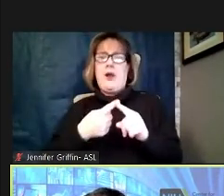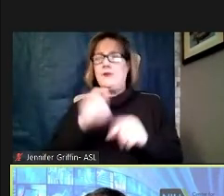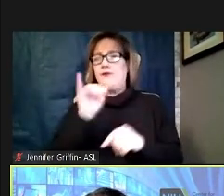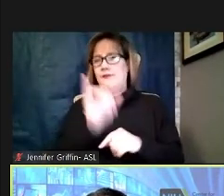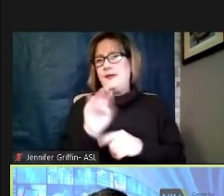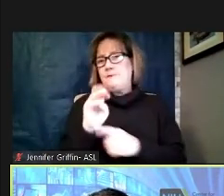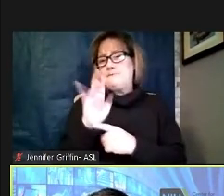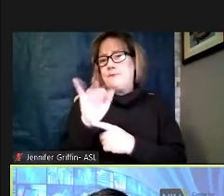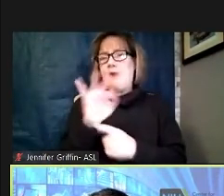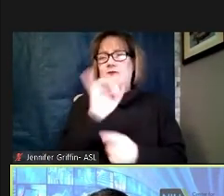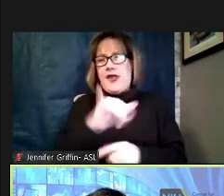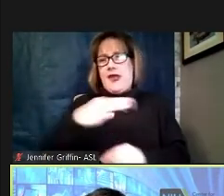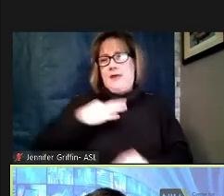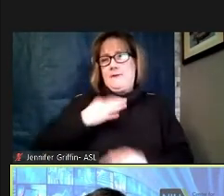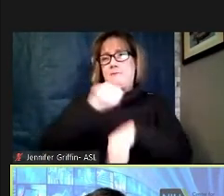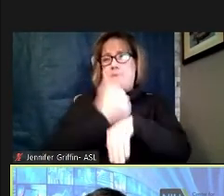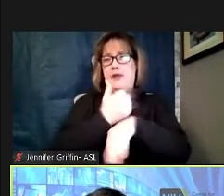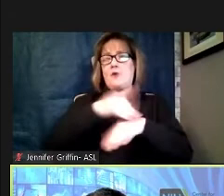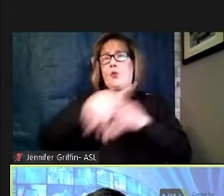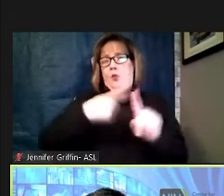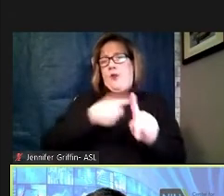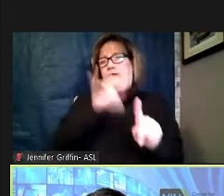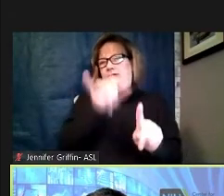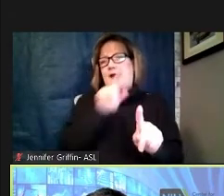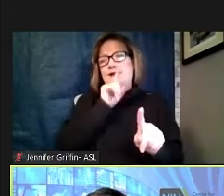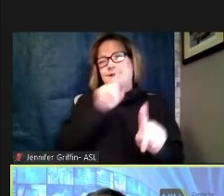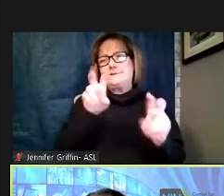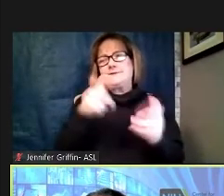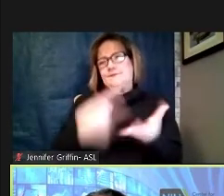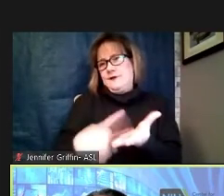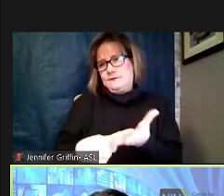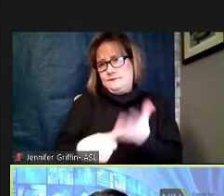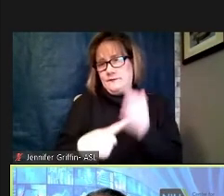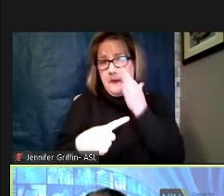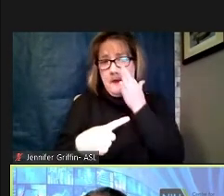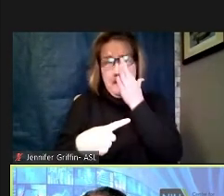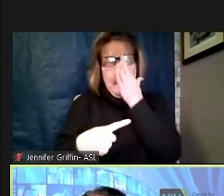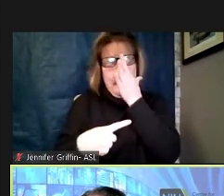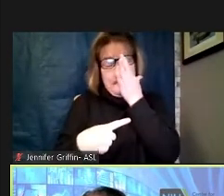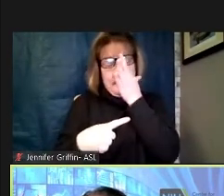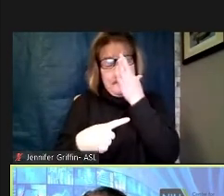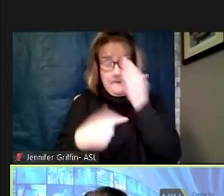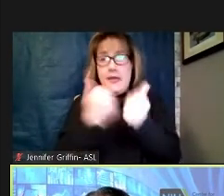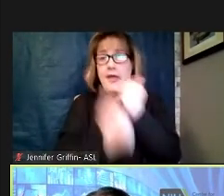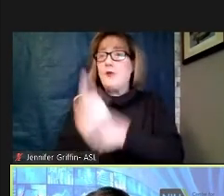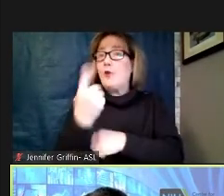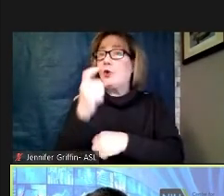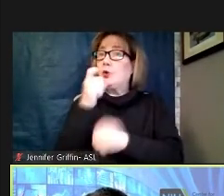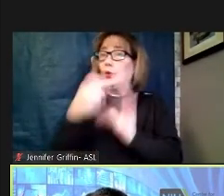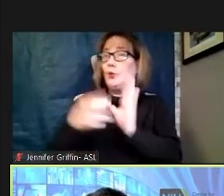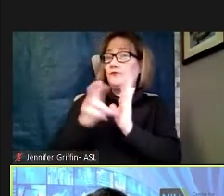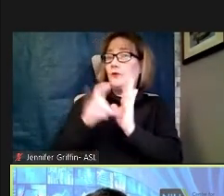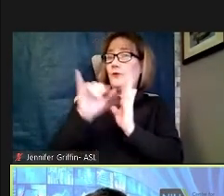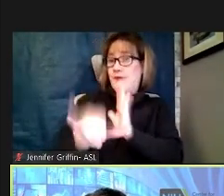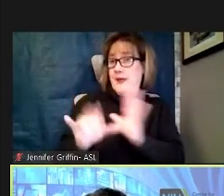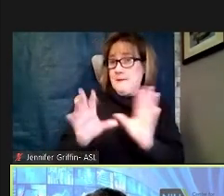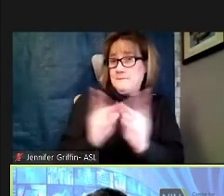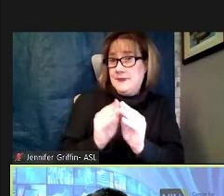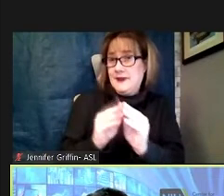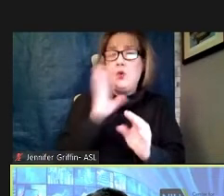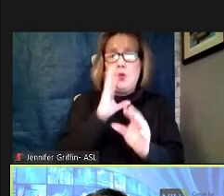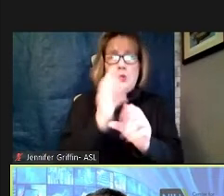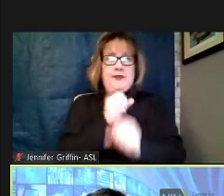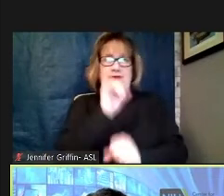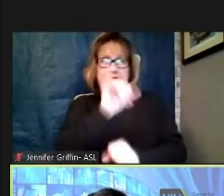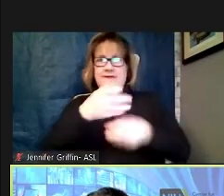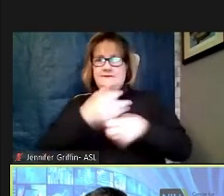of an application based on when it is discussed. Now, everyone who is reviewed in the meeting will get this summary